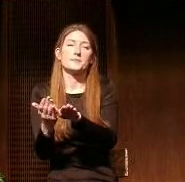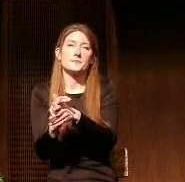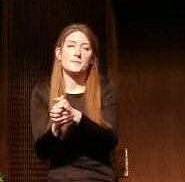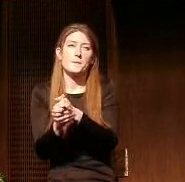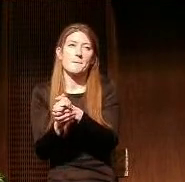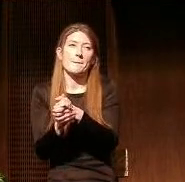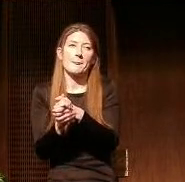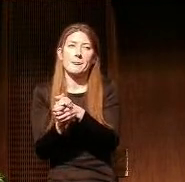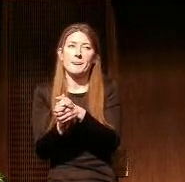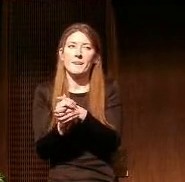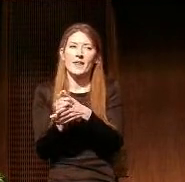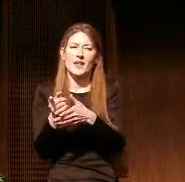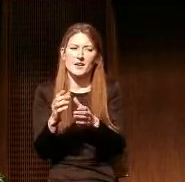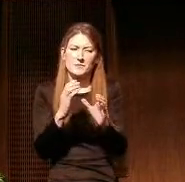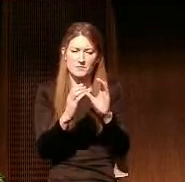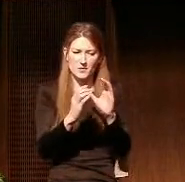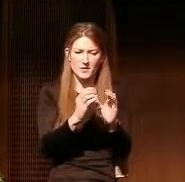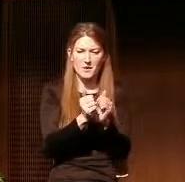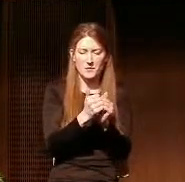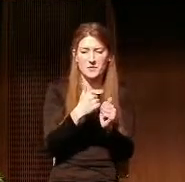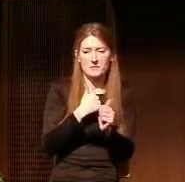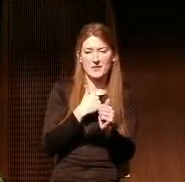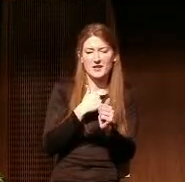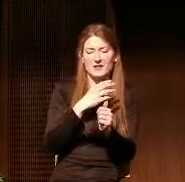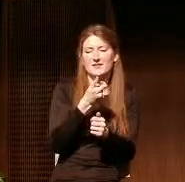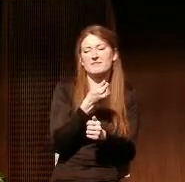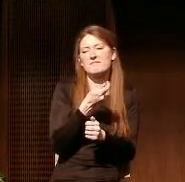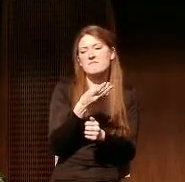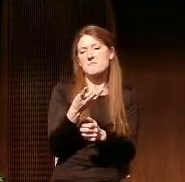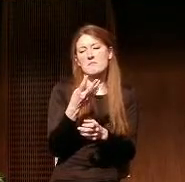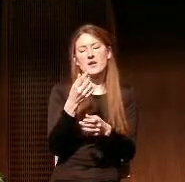He communicated that with me several times.